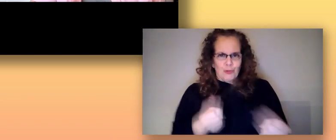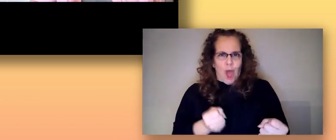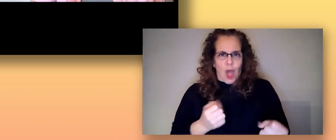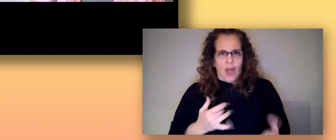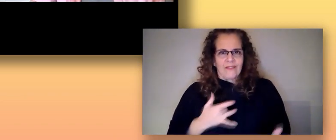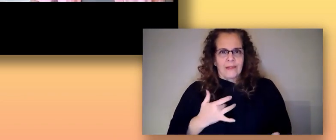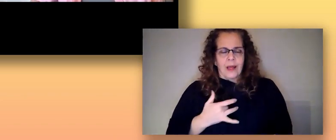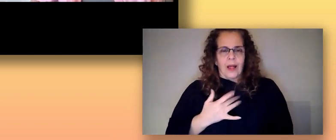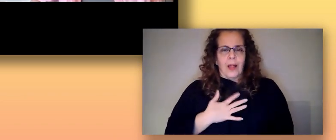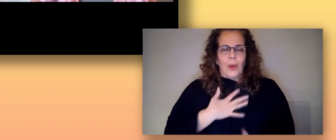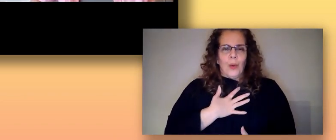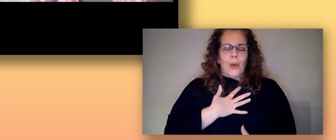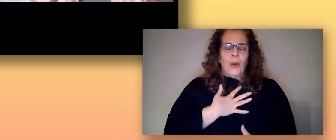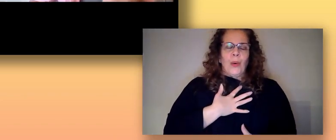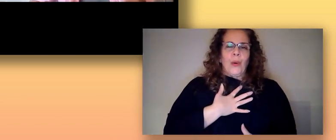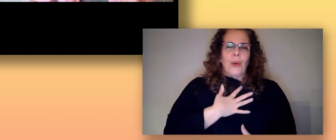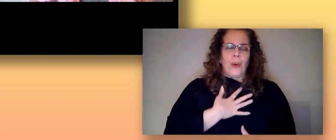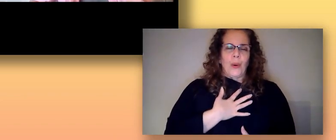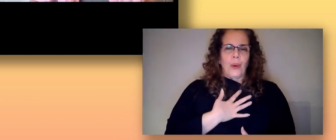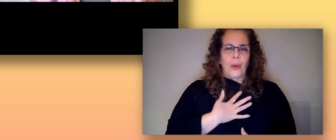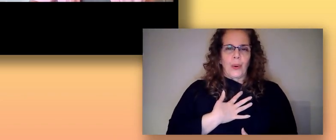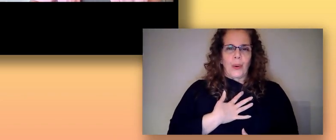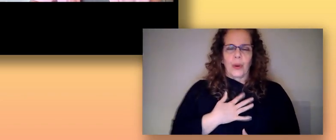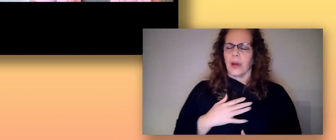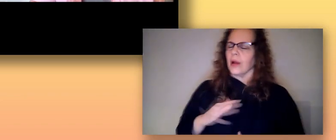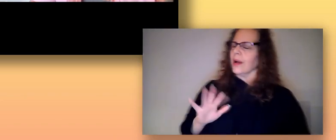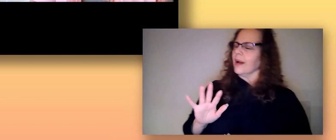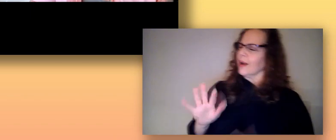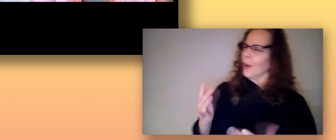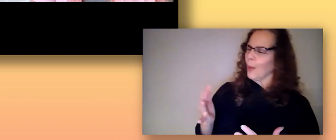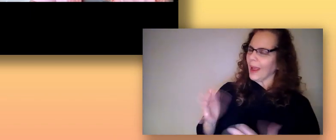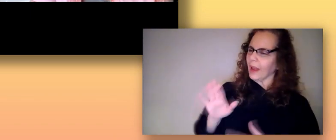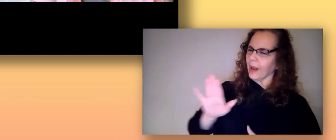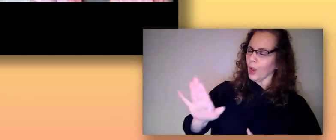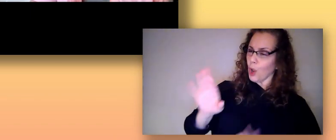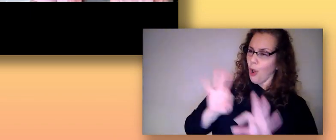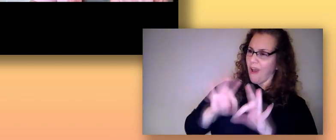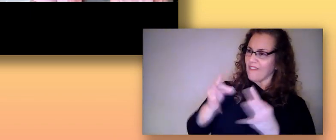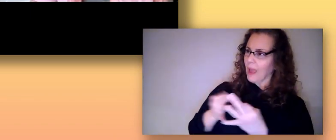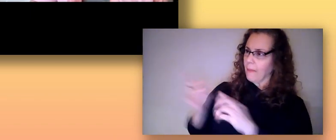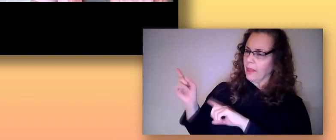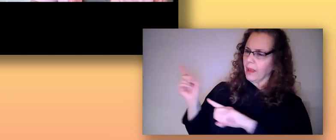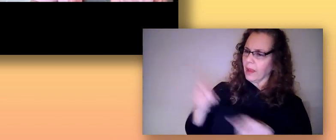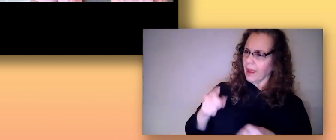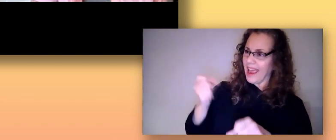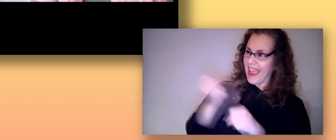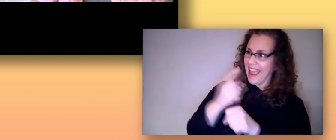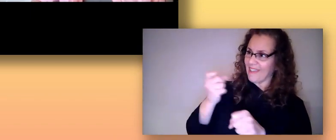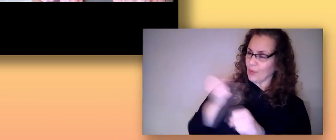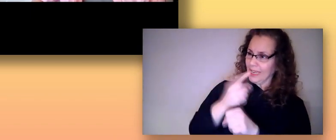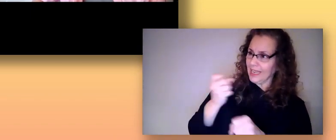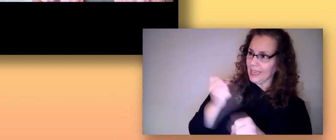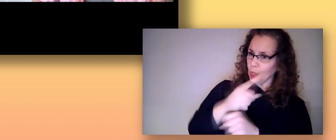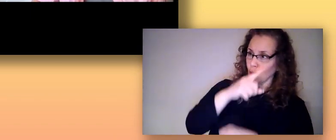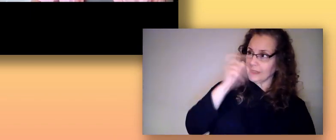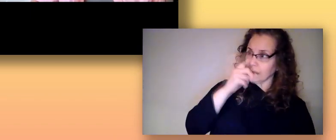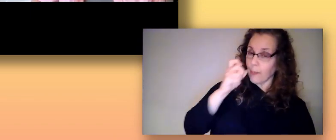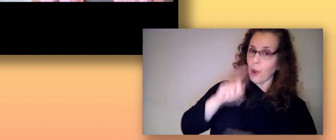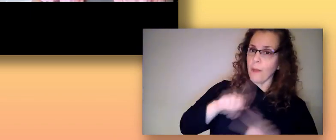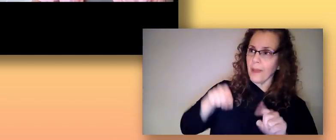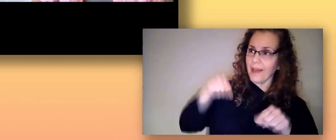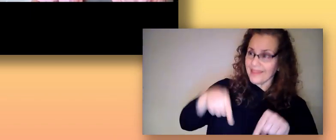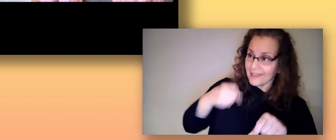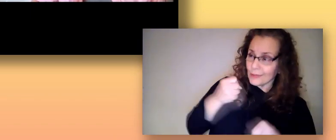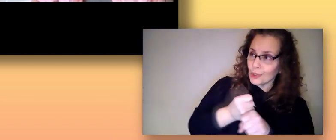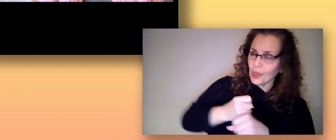Wait a second. Your whole family comes all the way from Camagüey to Varadero every summer? But this is the first summer